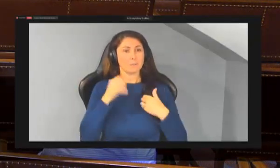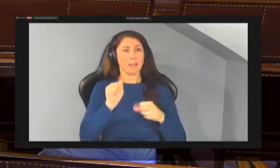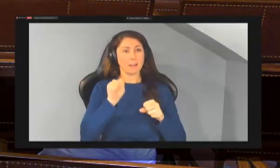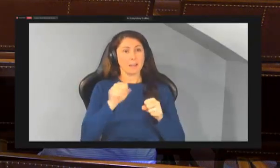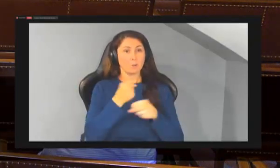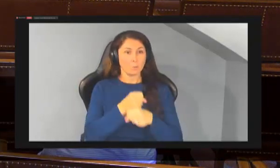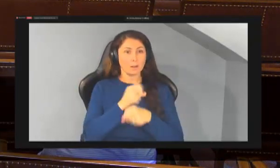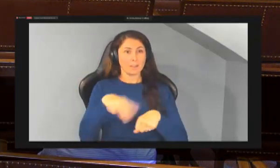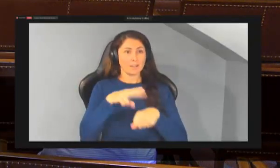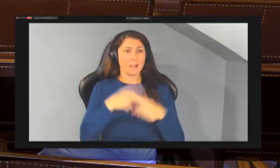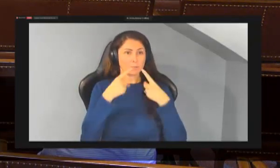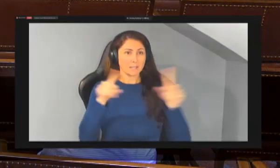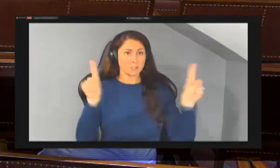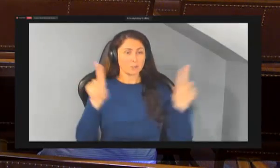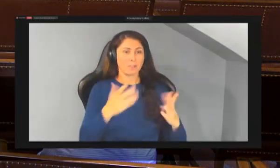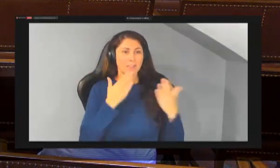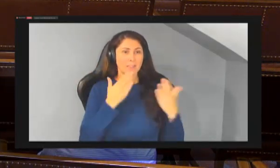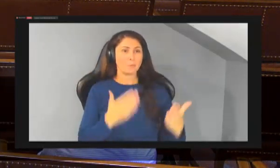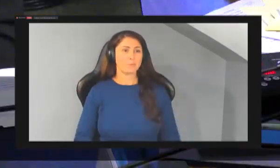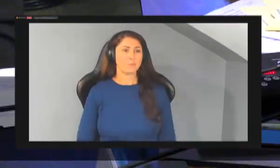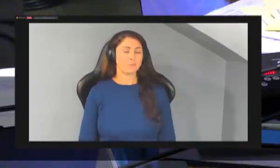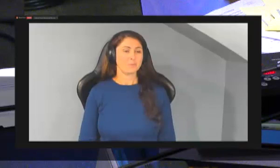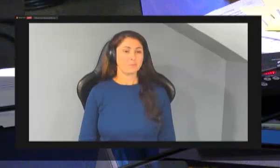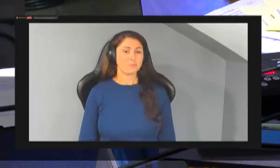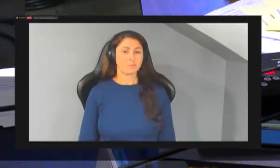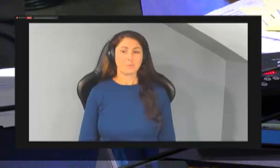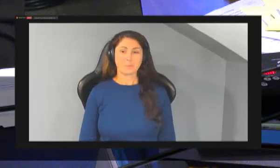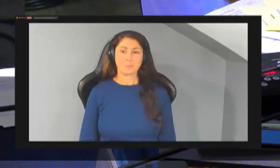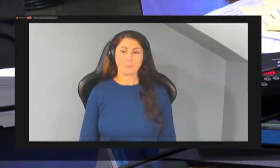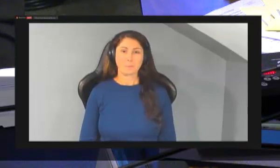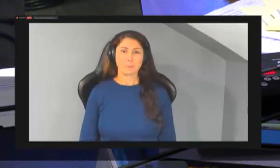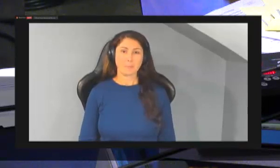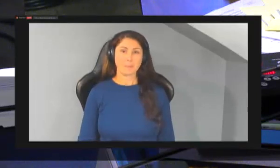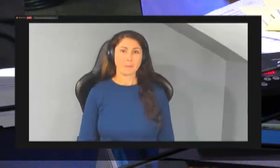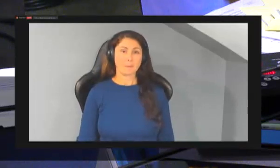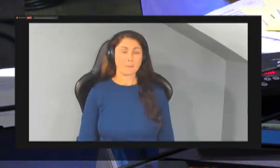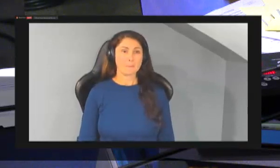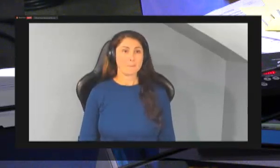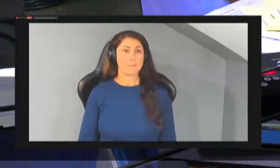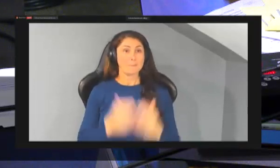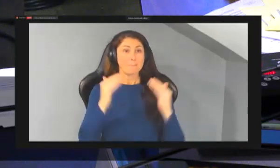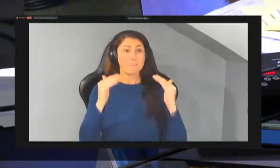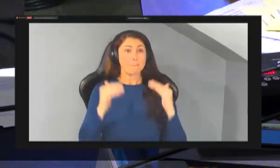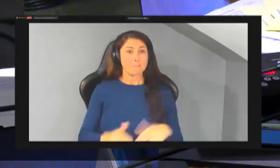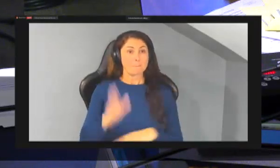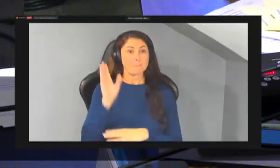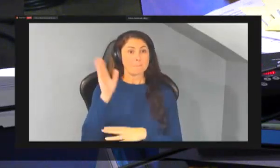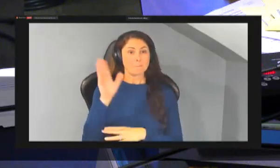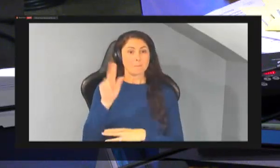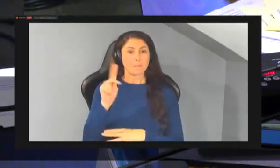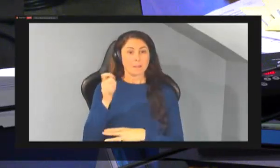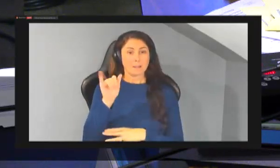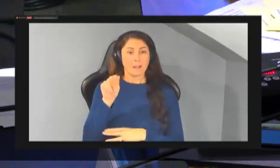Thank you. Thank you. Our next speaker is Catherine Cafayos.